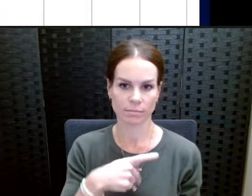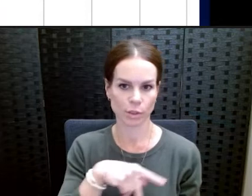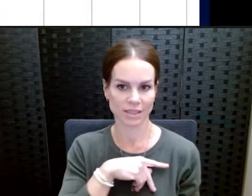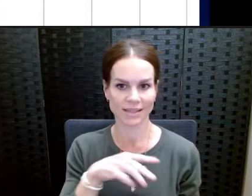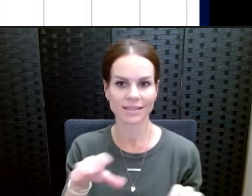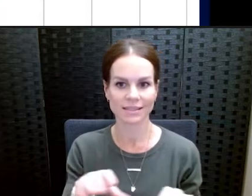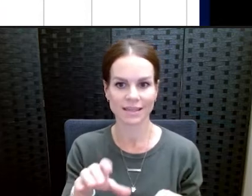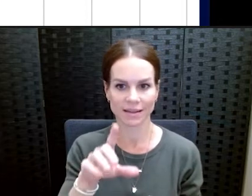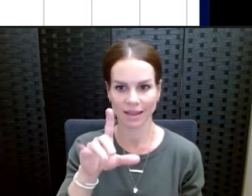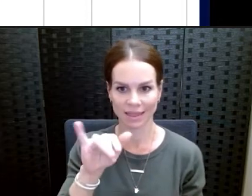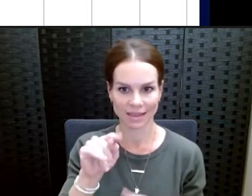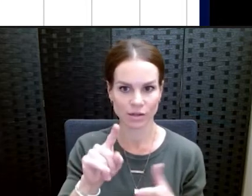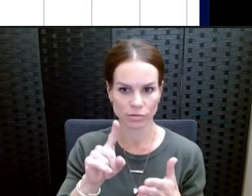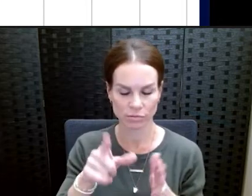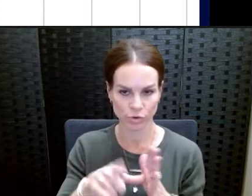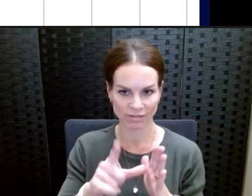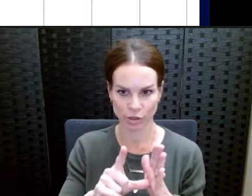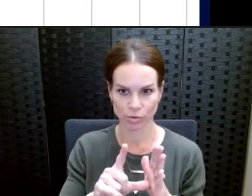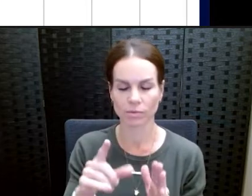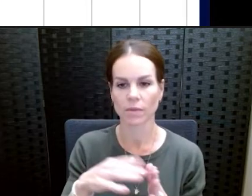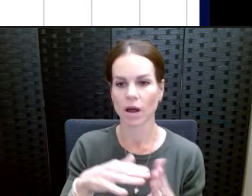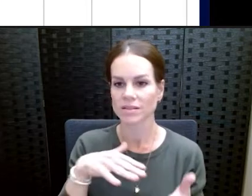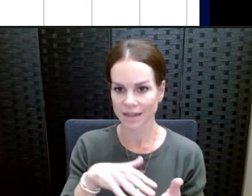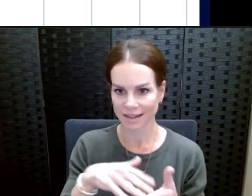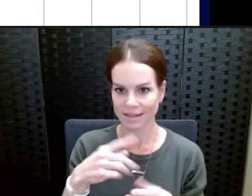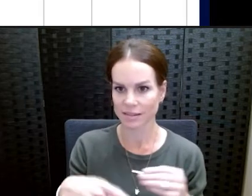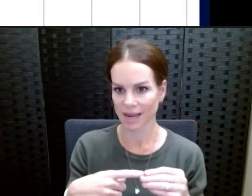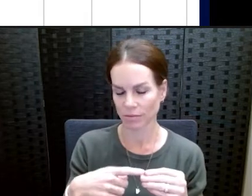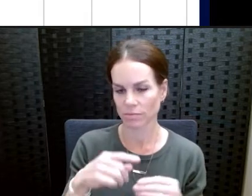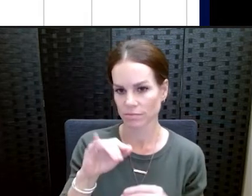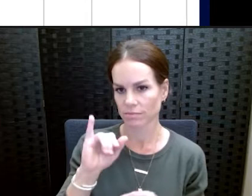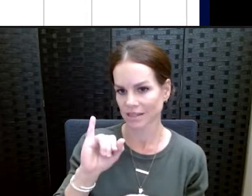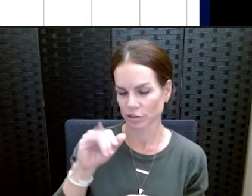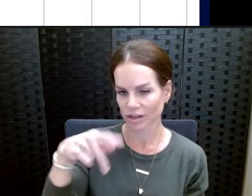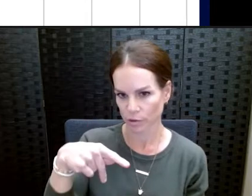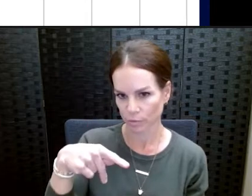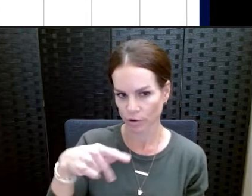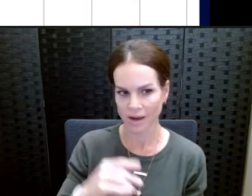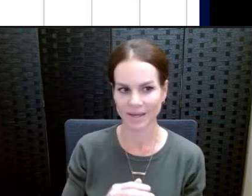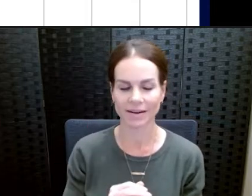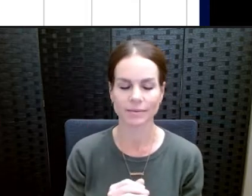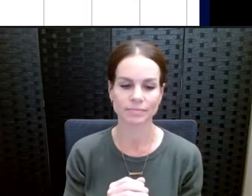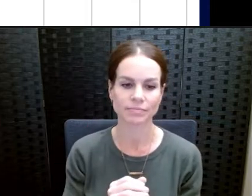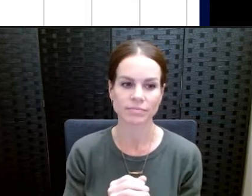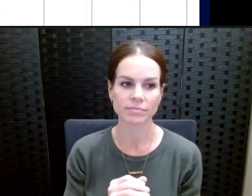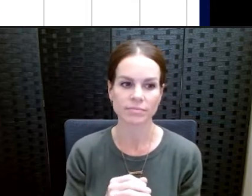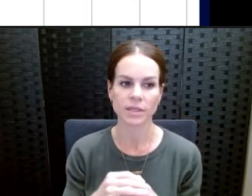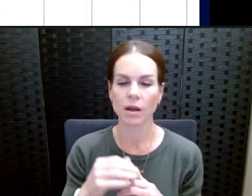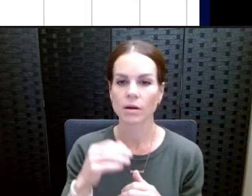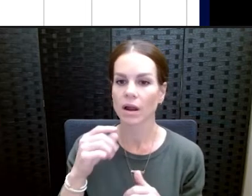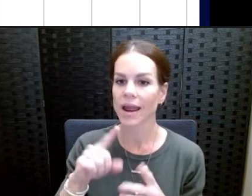programming, disabilities, and intergenerational programming. So the studies that we